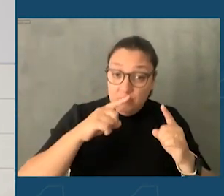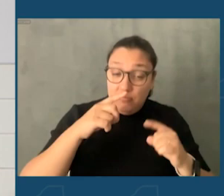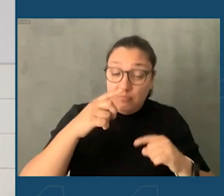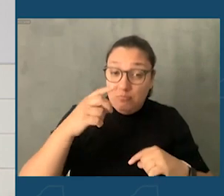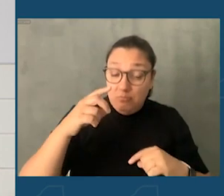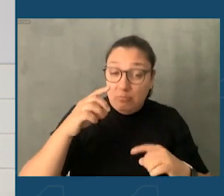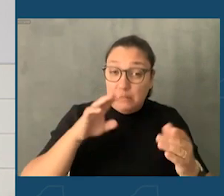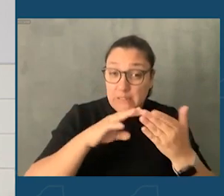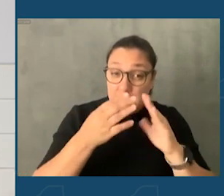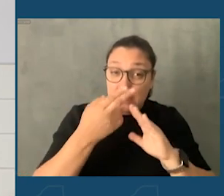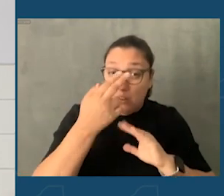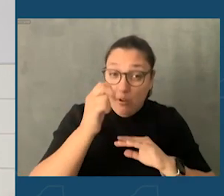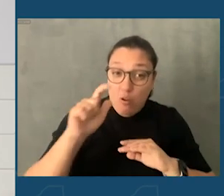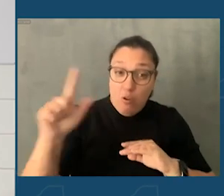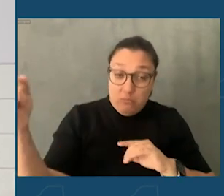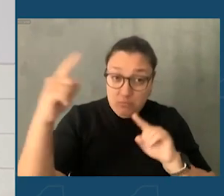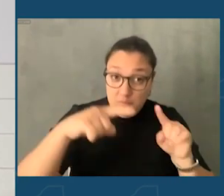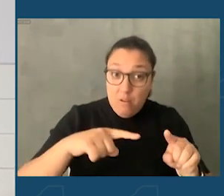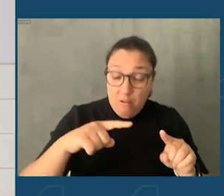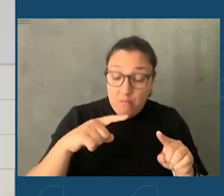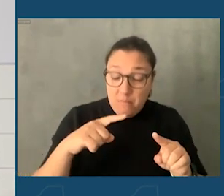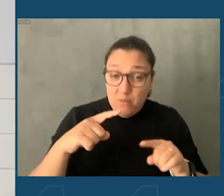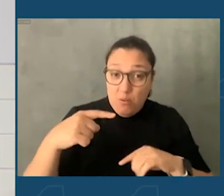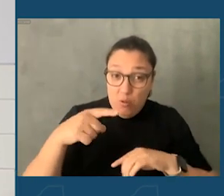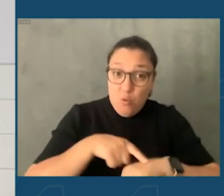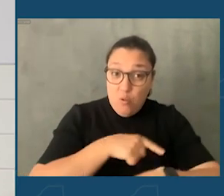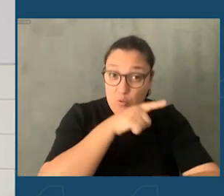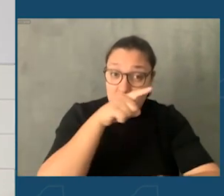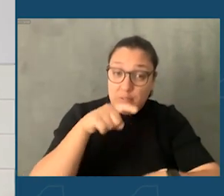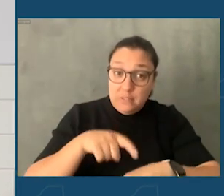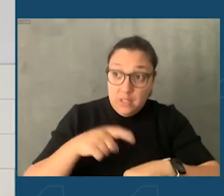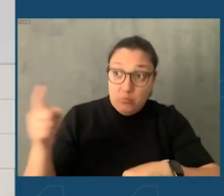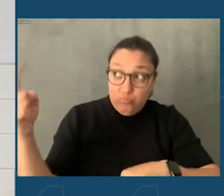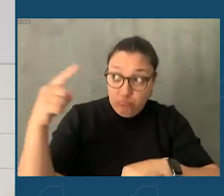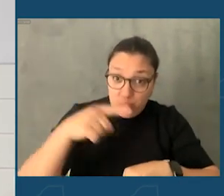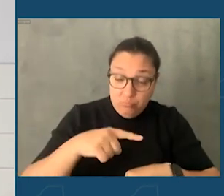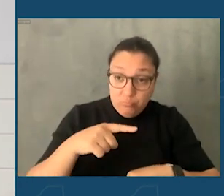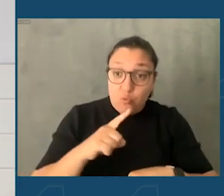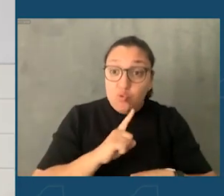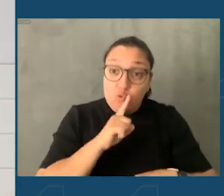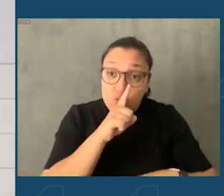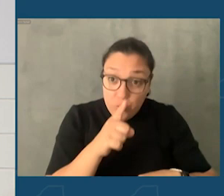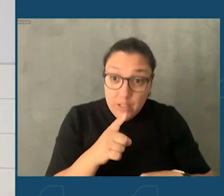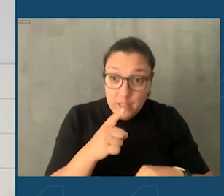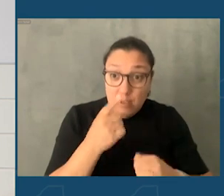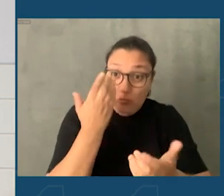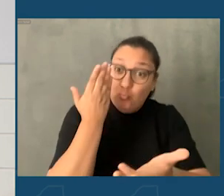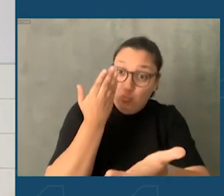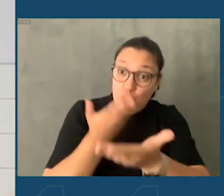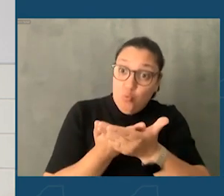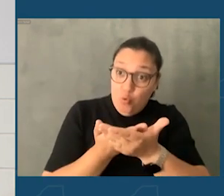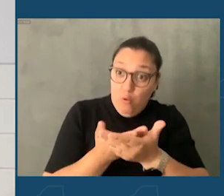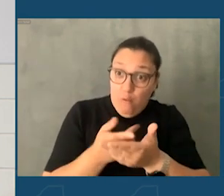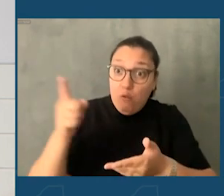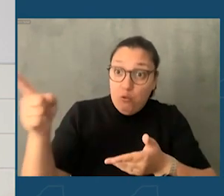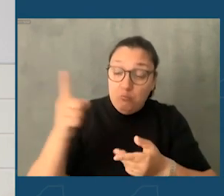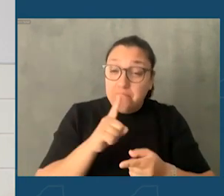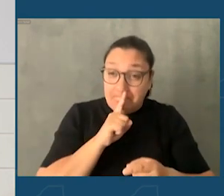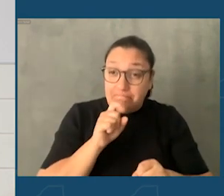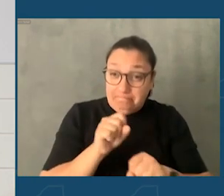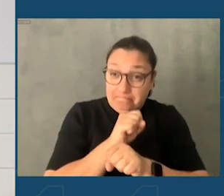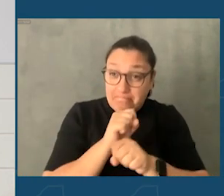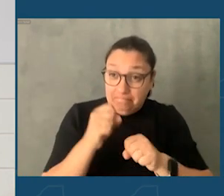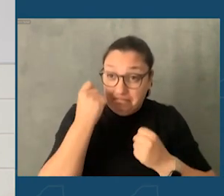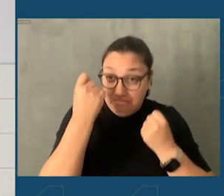there showed me how you understood firsthand how this